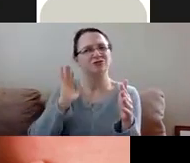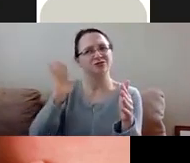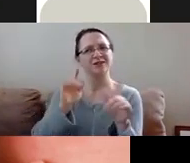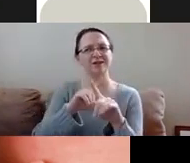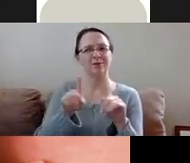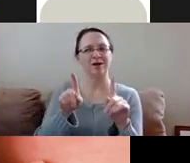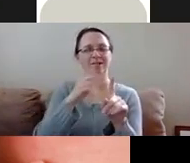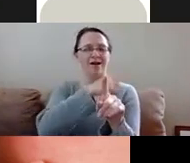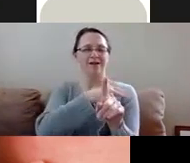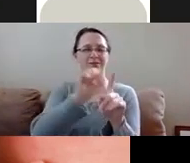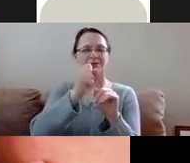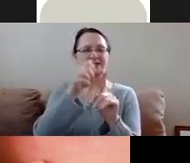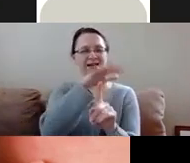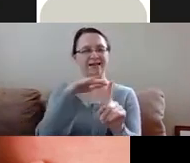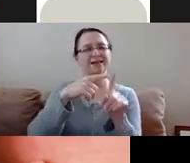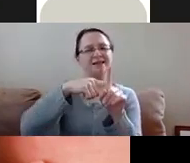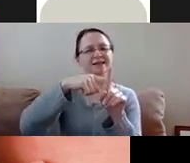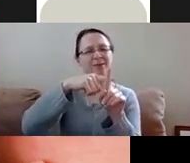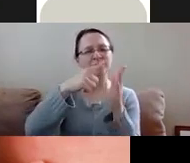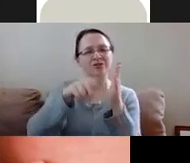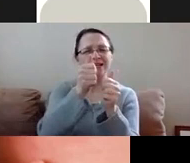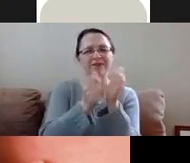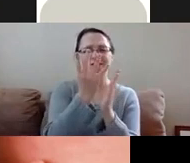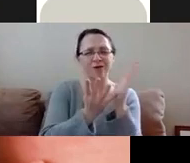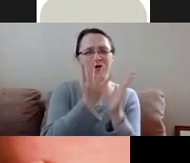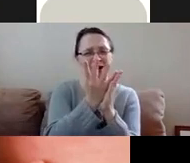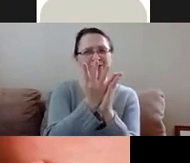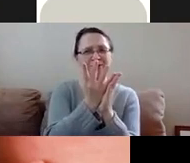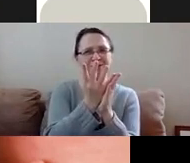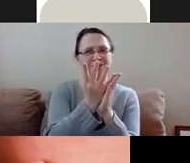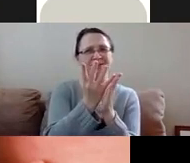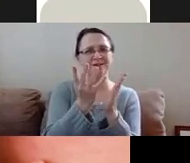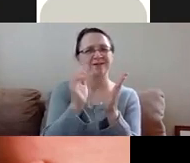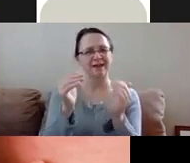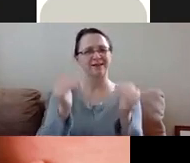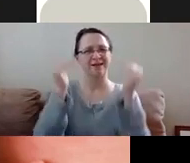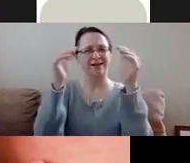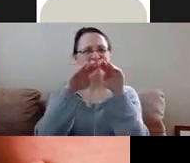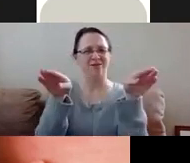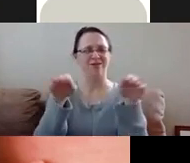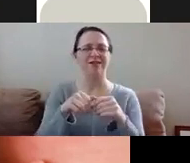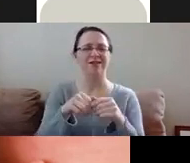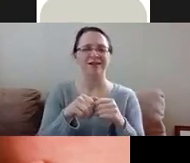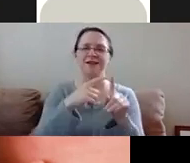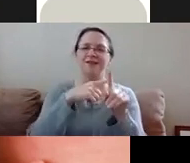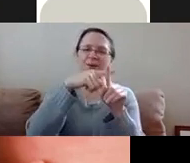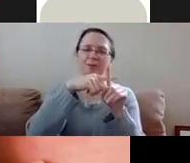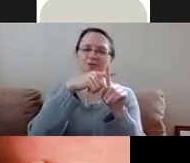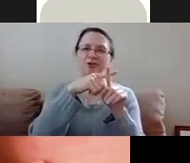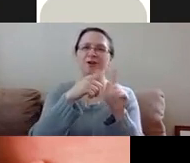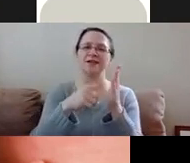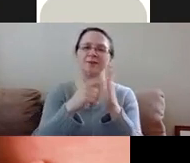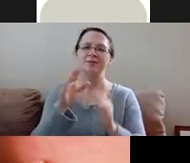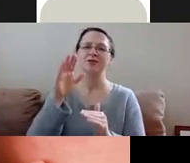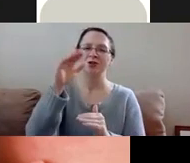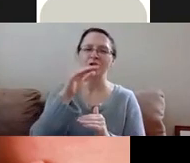in a hospital setting, you're getting your temperature checked every 4 hours at, you know, at a high level. We know that there are temperature curves. We know that there